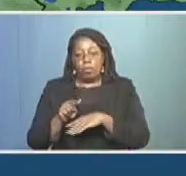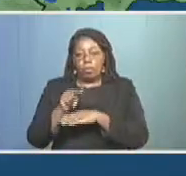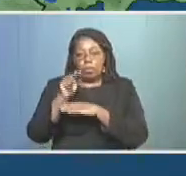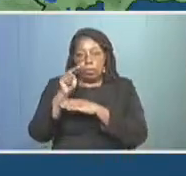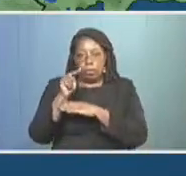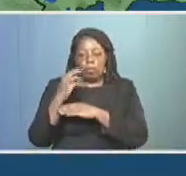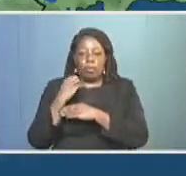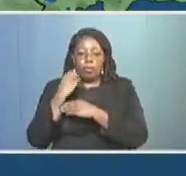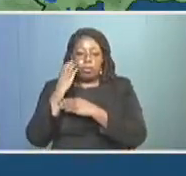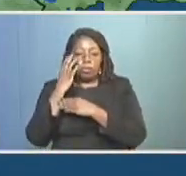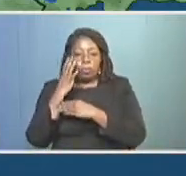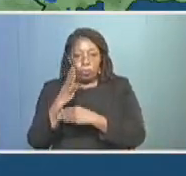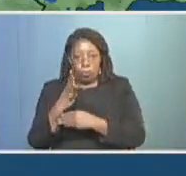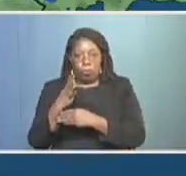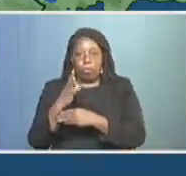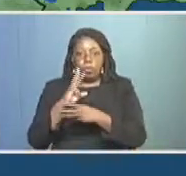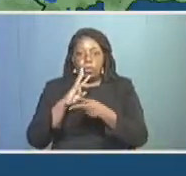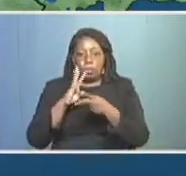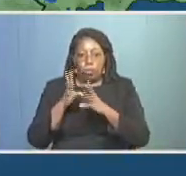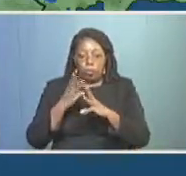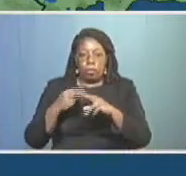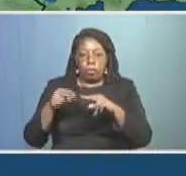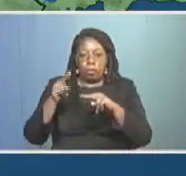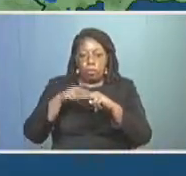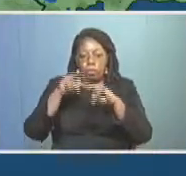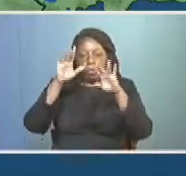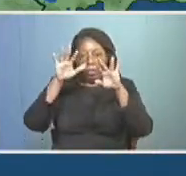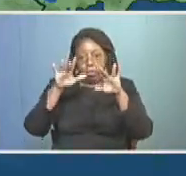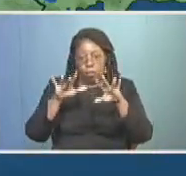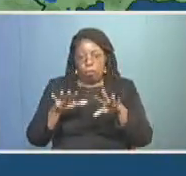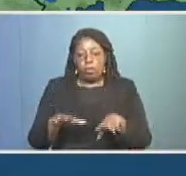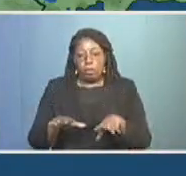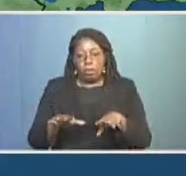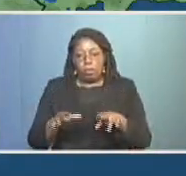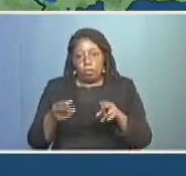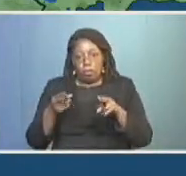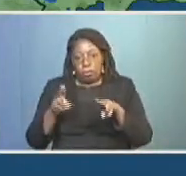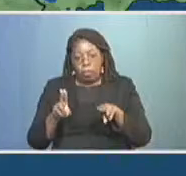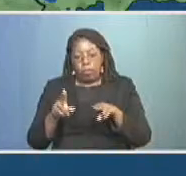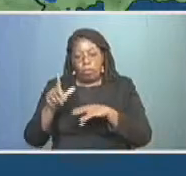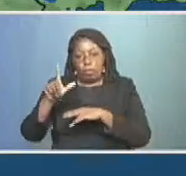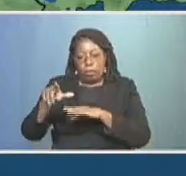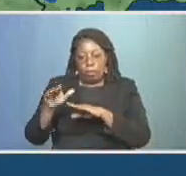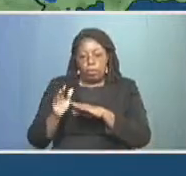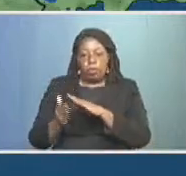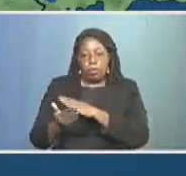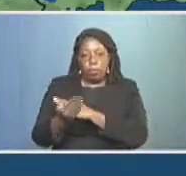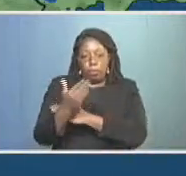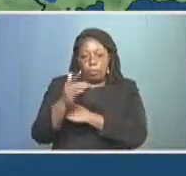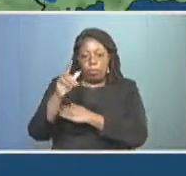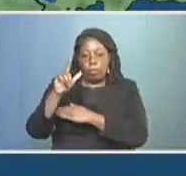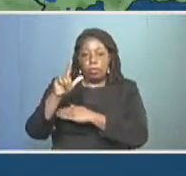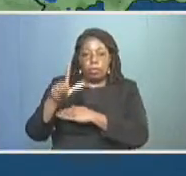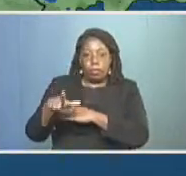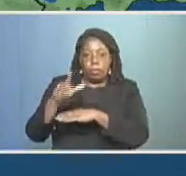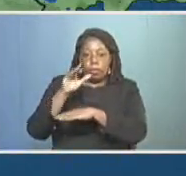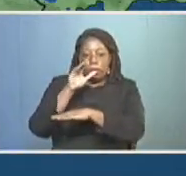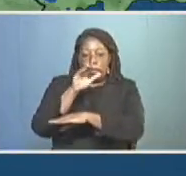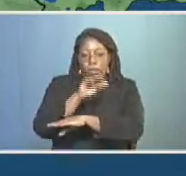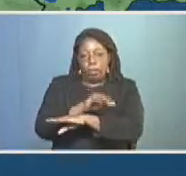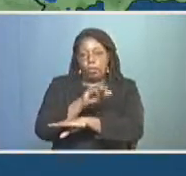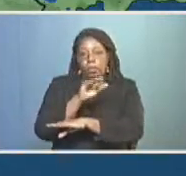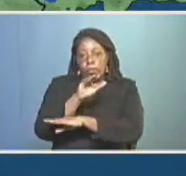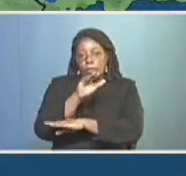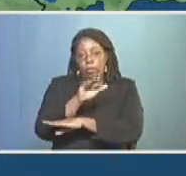as a warm front, and you will see an increase in shower activity, particularly during the late morning and early afternoon hours over the